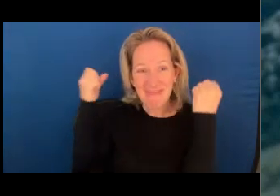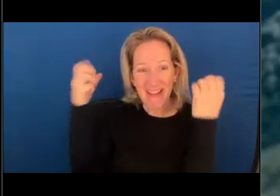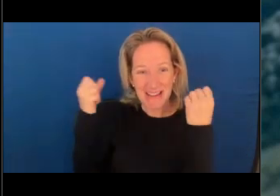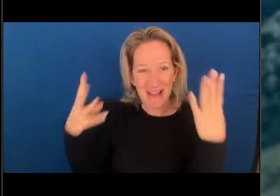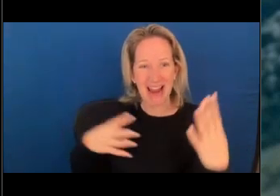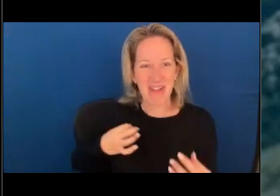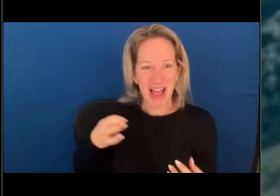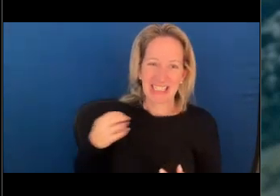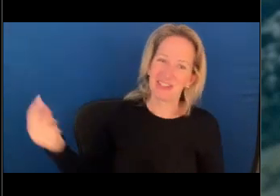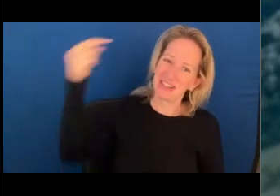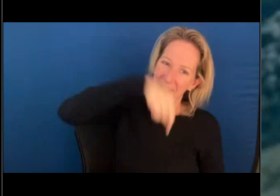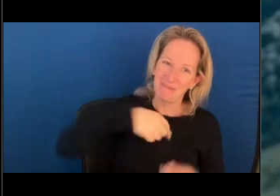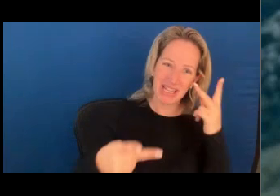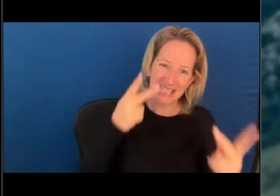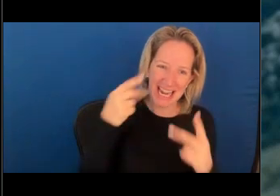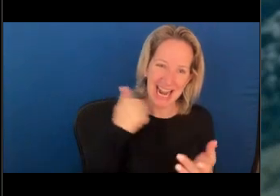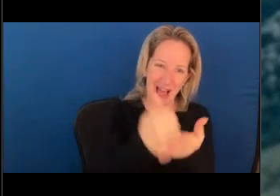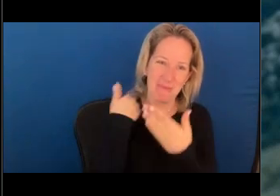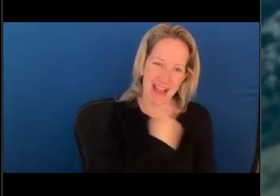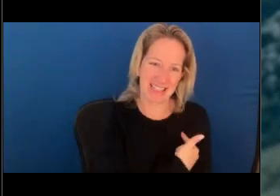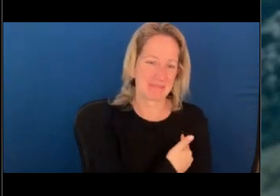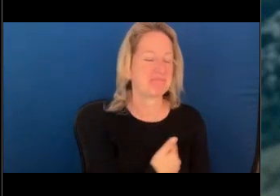I'll be in touch. Great, thank you.